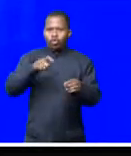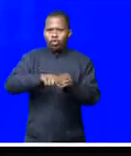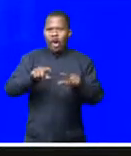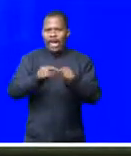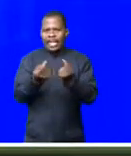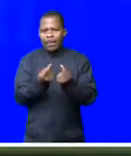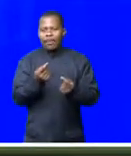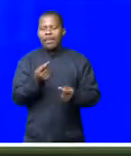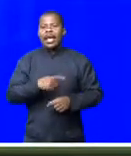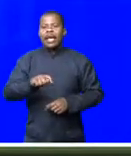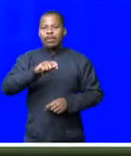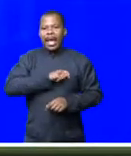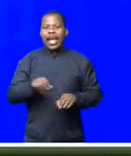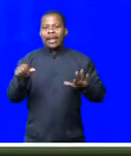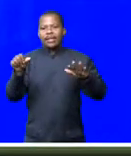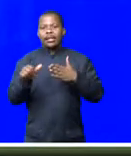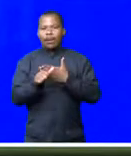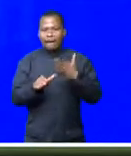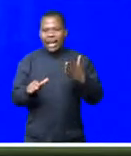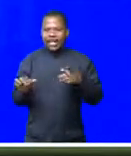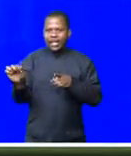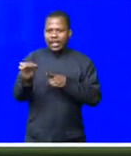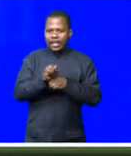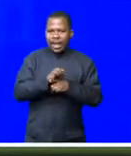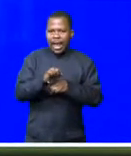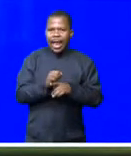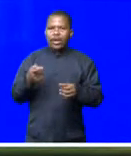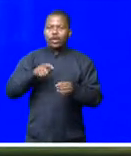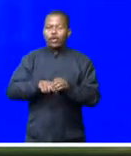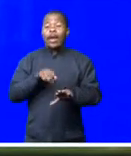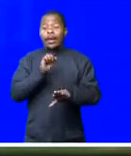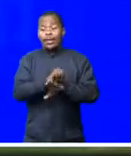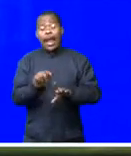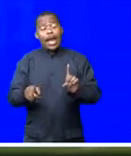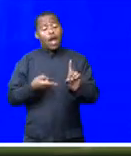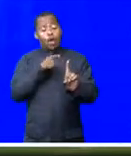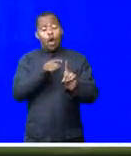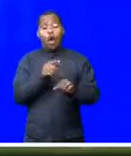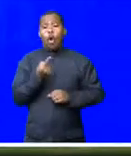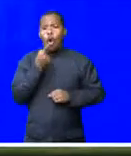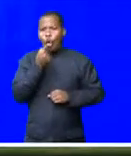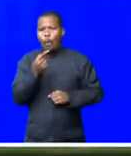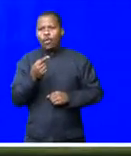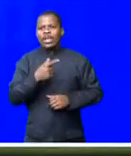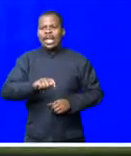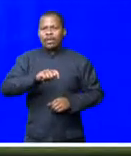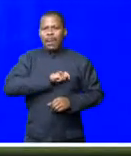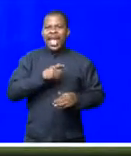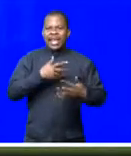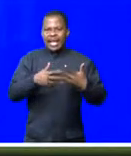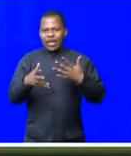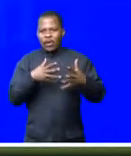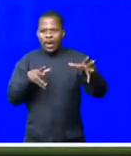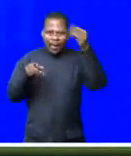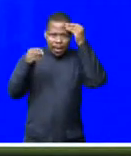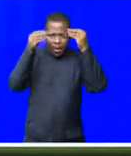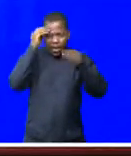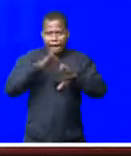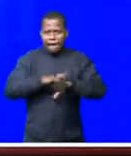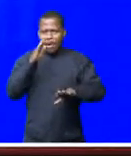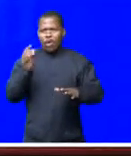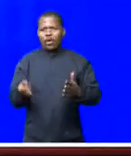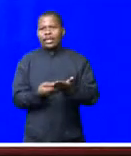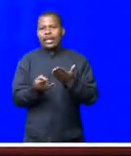Spain inyanga letisithupha. Fakuthe uthi ase 7 lase Spain kuningi lakufundzile lokutamsita sadlala wona umdlalo webhola.